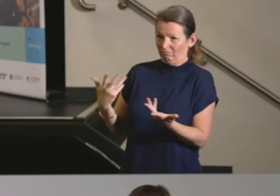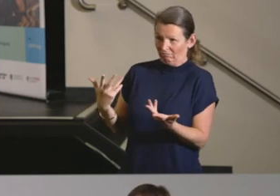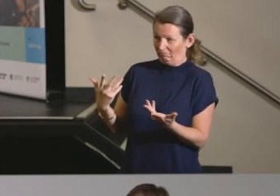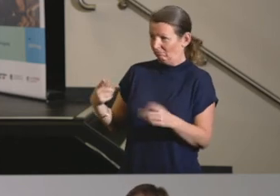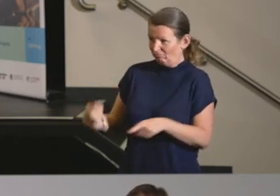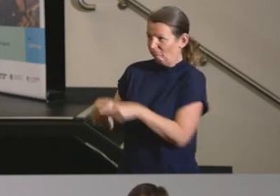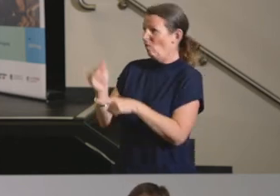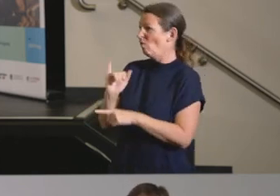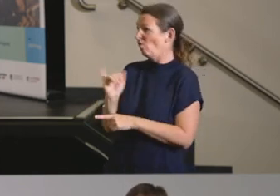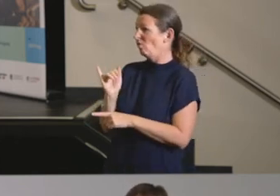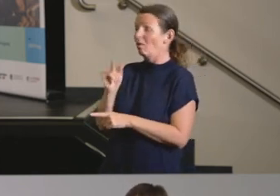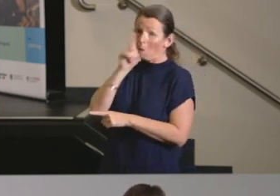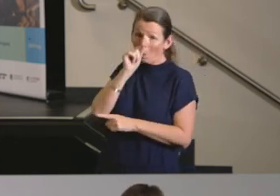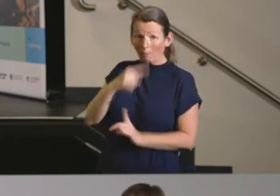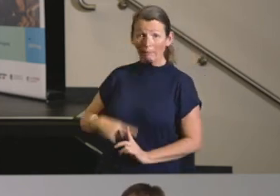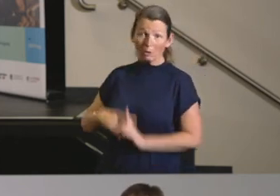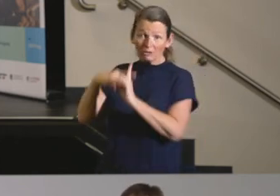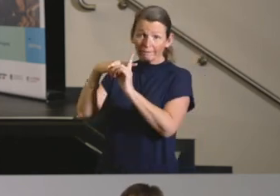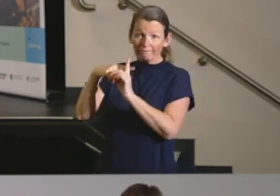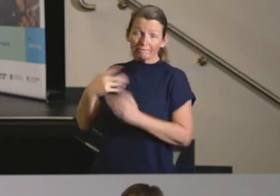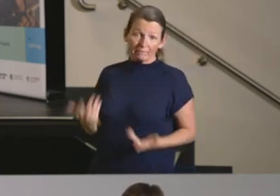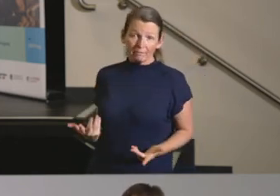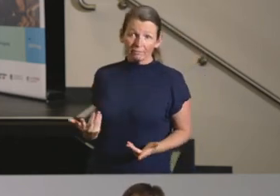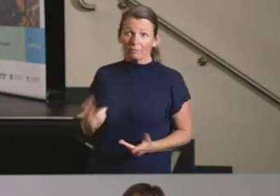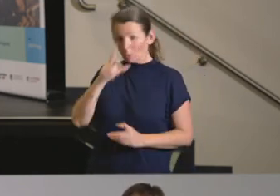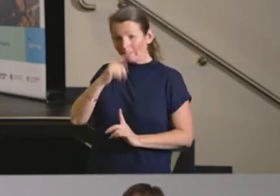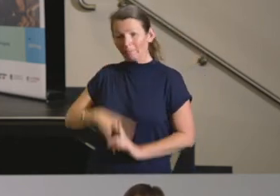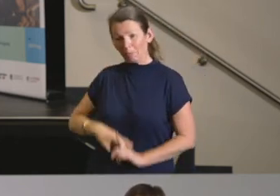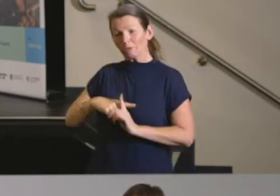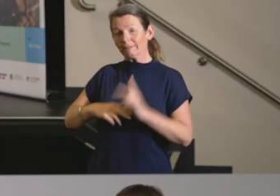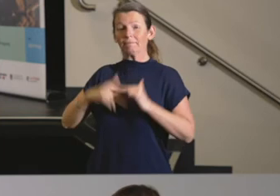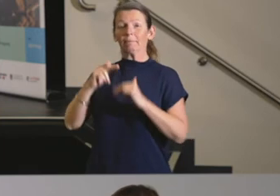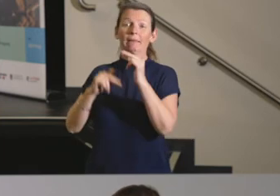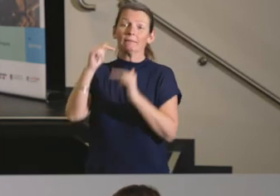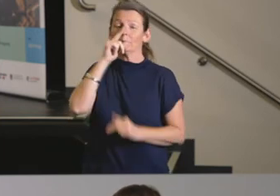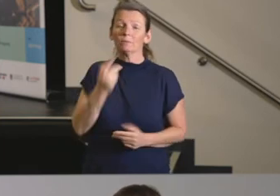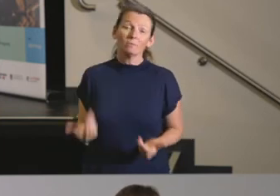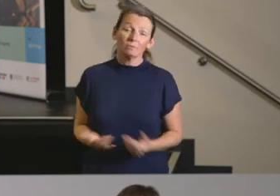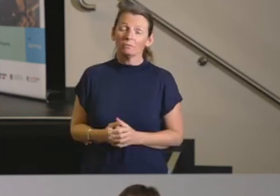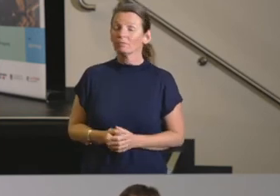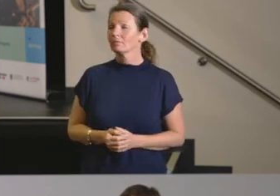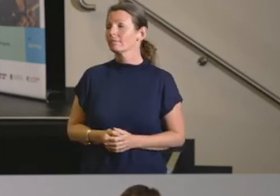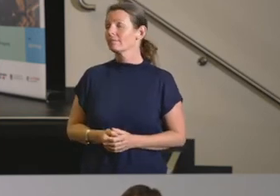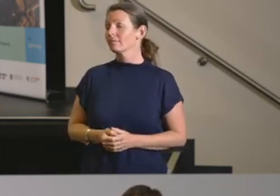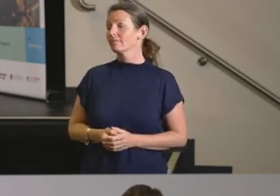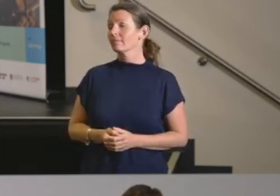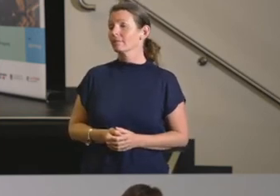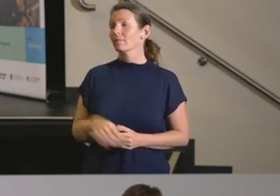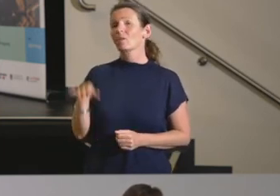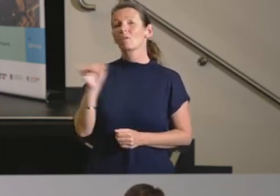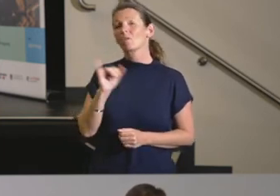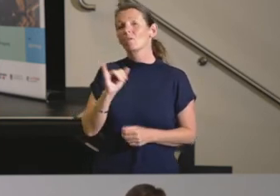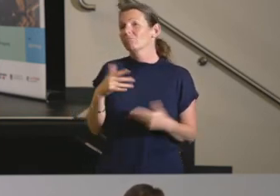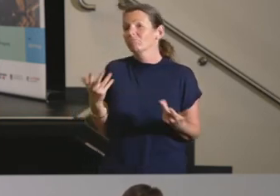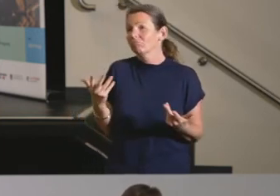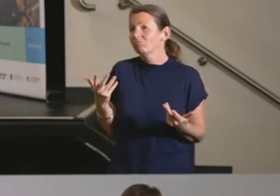actually, you know, can be positively reinforcing. And then this issue of, well, are we seeing a